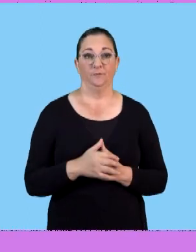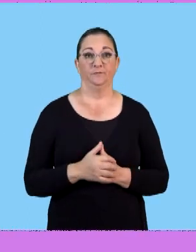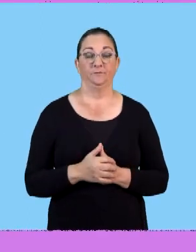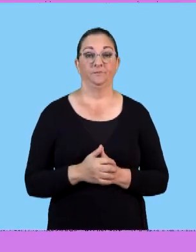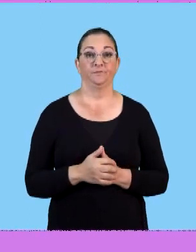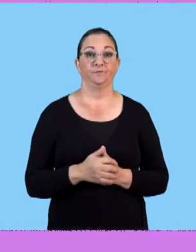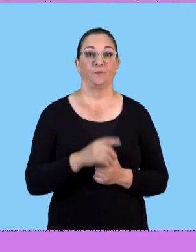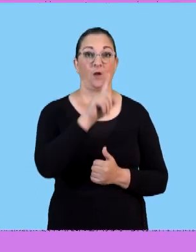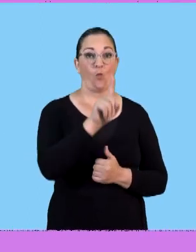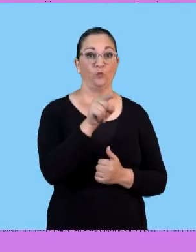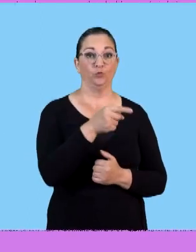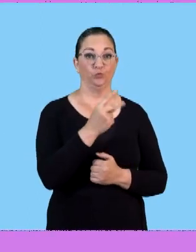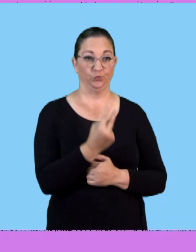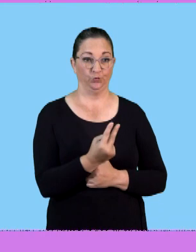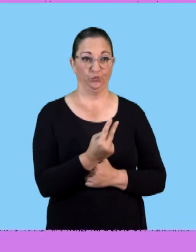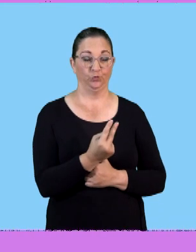here, it's half.